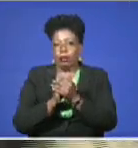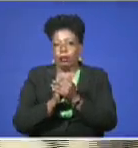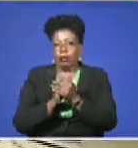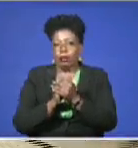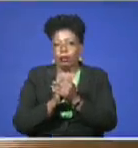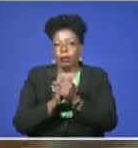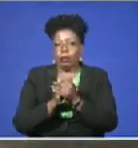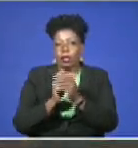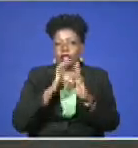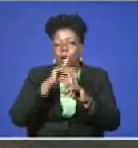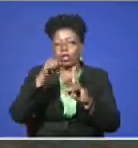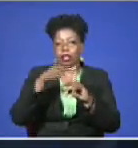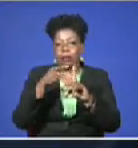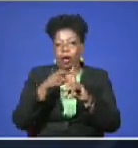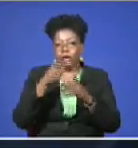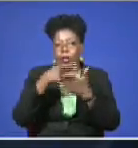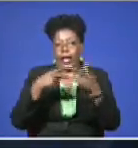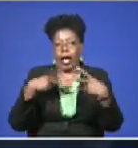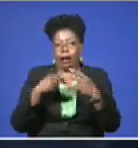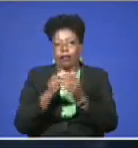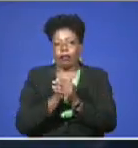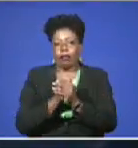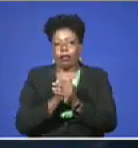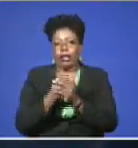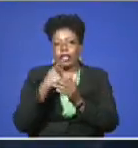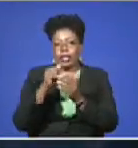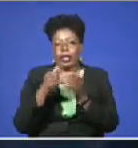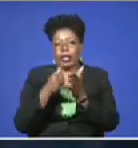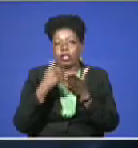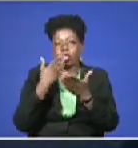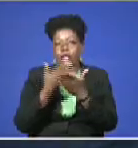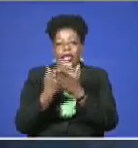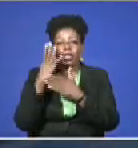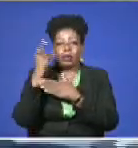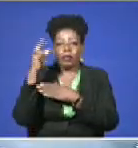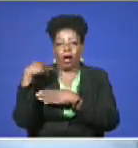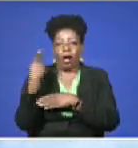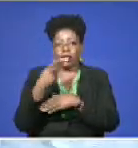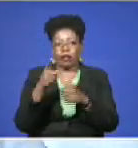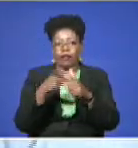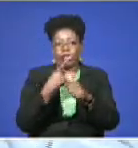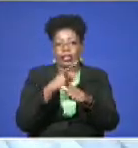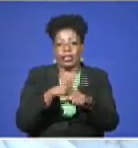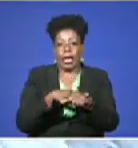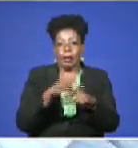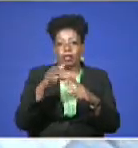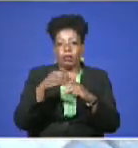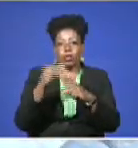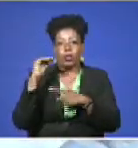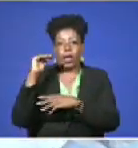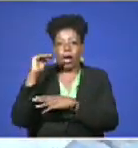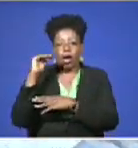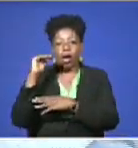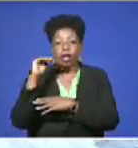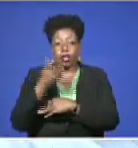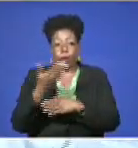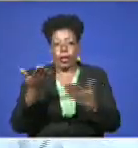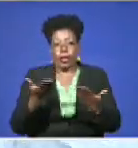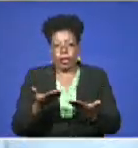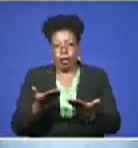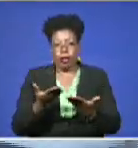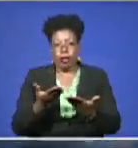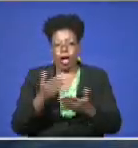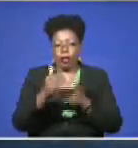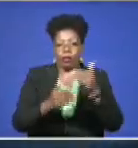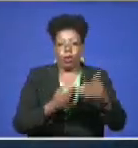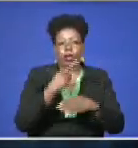the new biometric feature. It was a very good experience for us because this is our first time, especially with our daughter here, and we also process